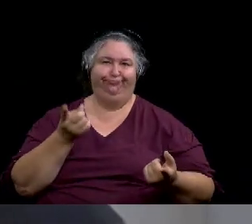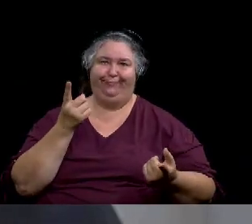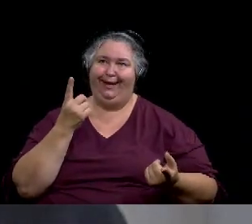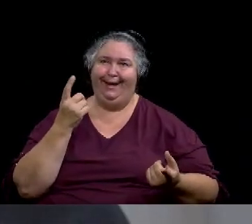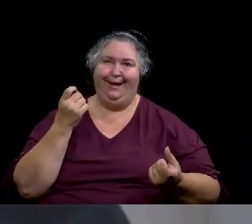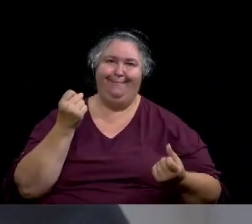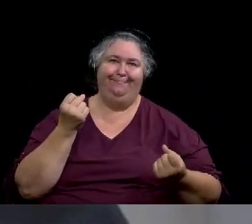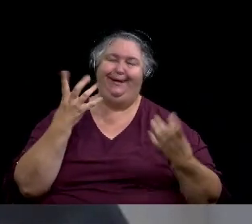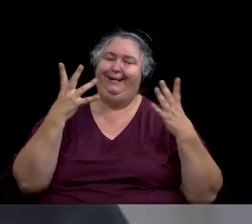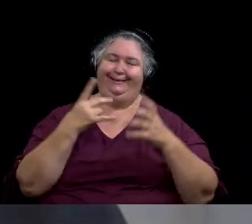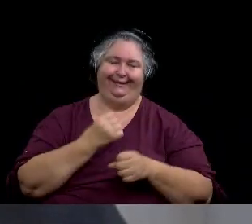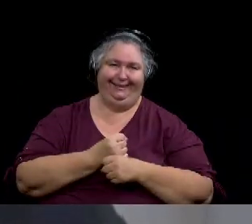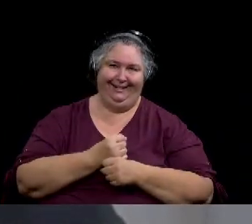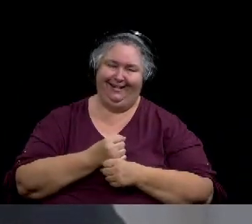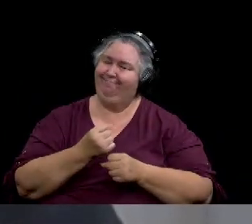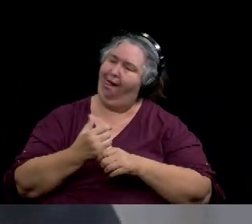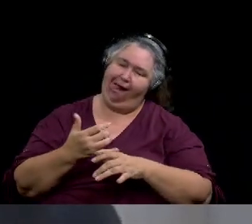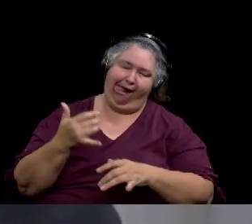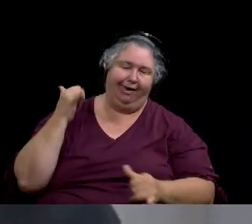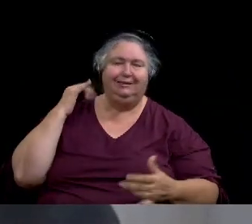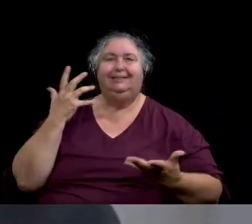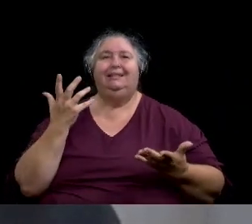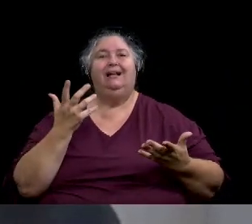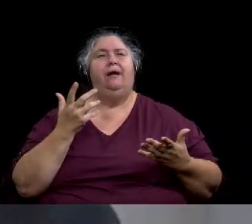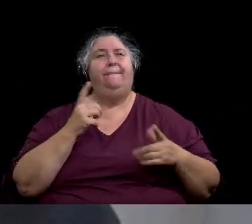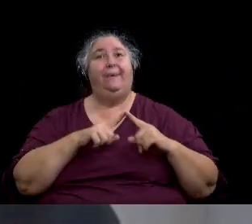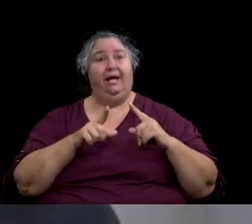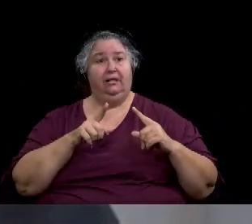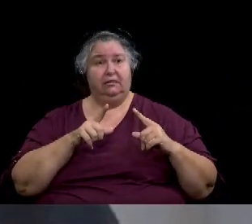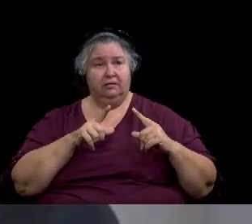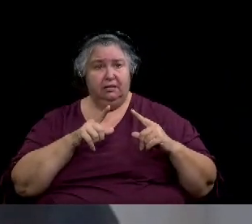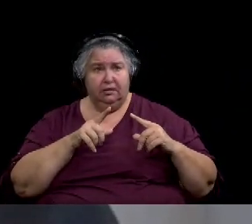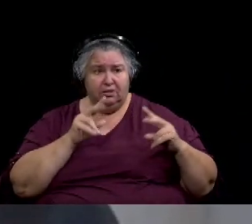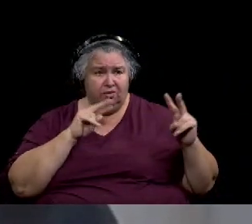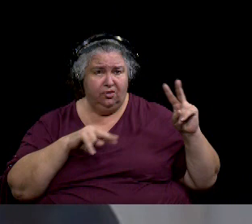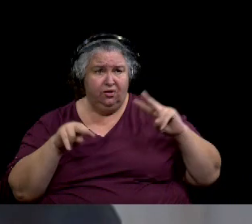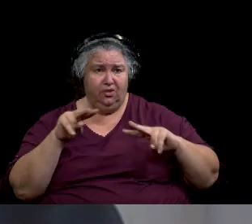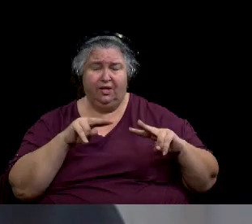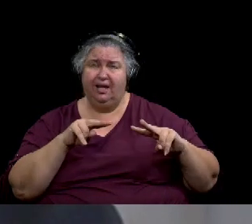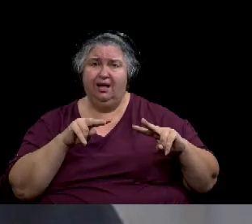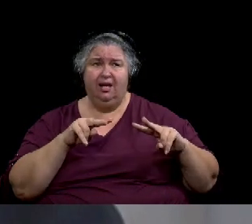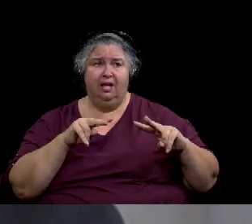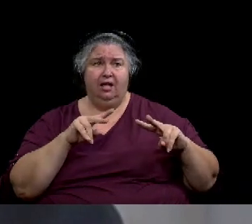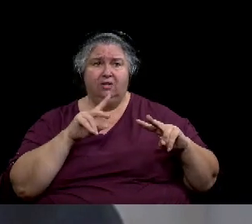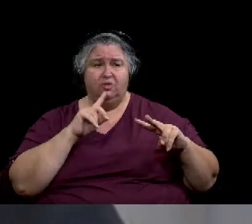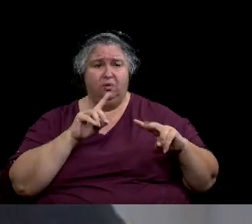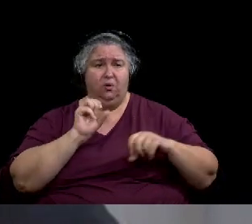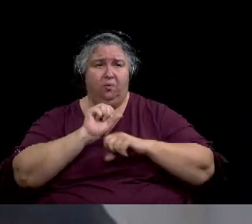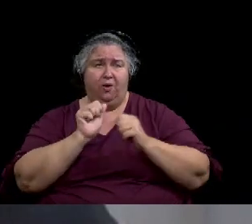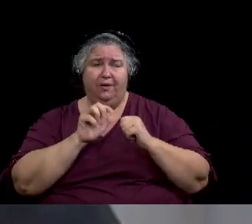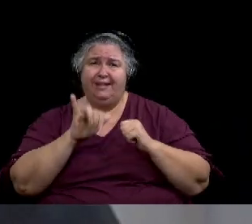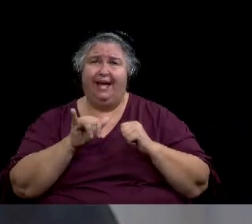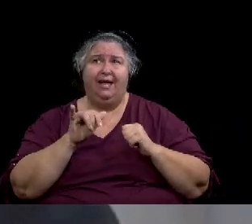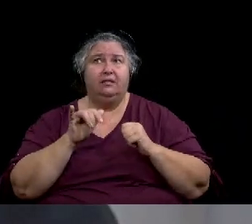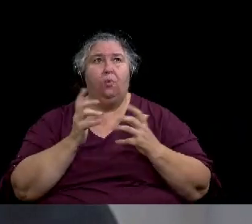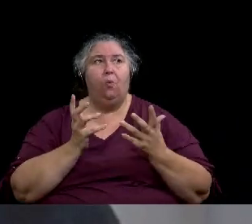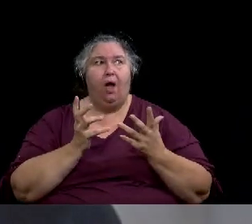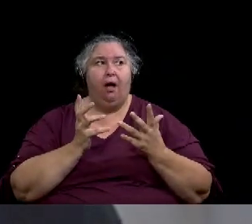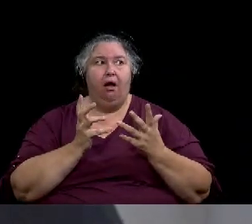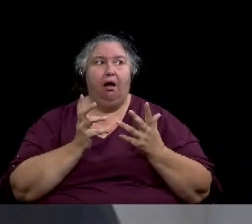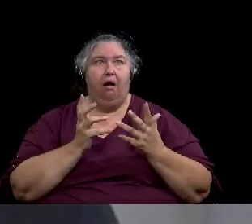the dynamics in dealing with this are just so vast and broad, and I think that the